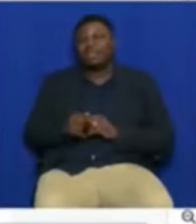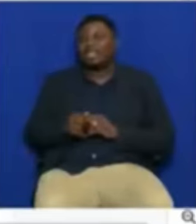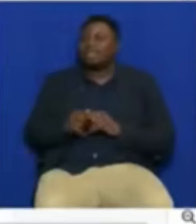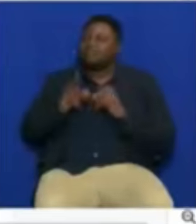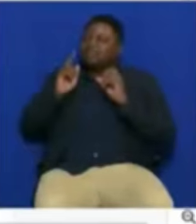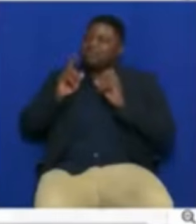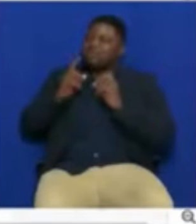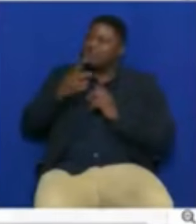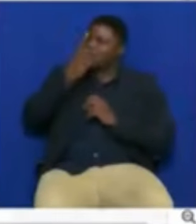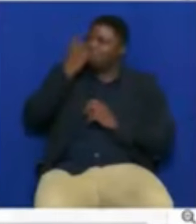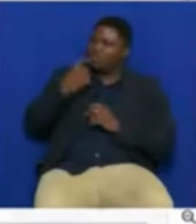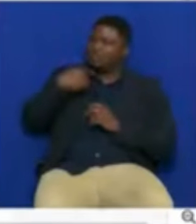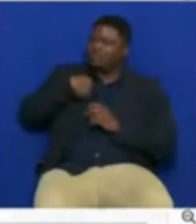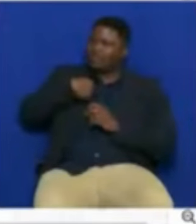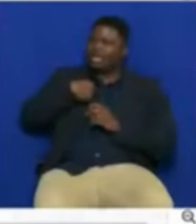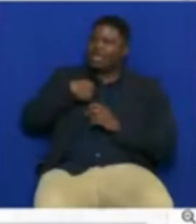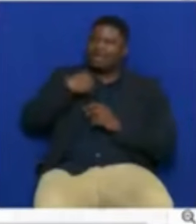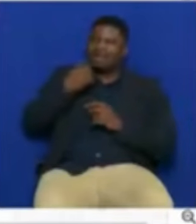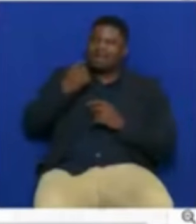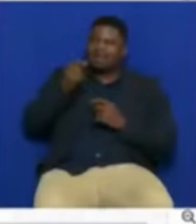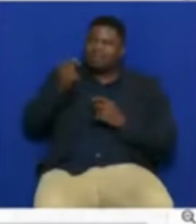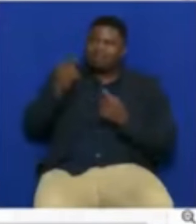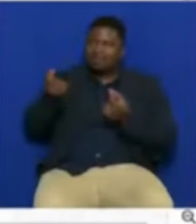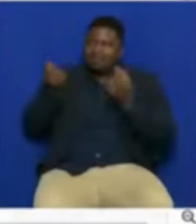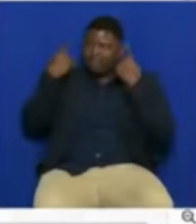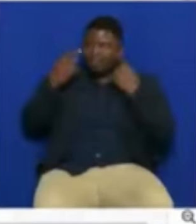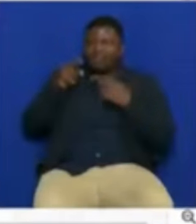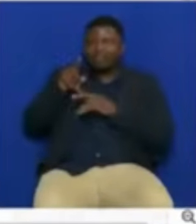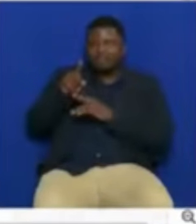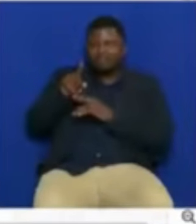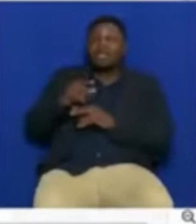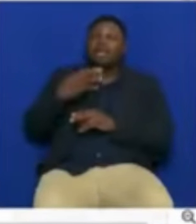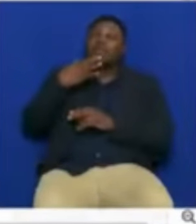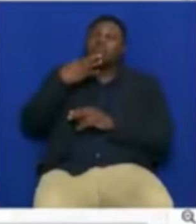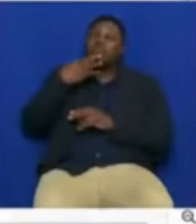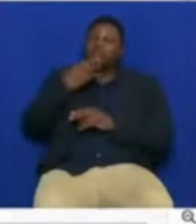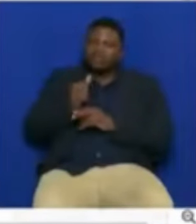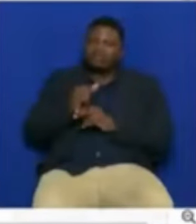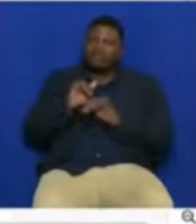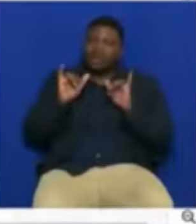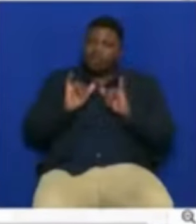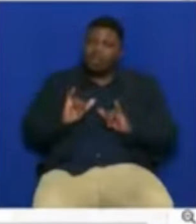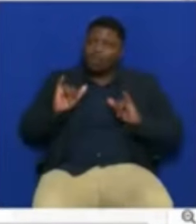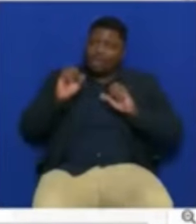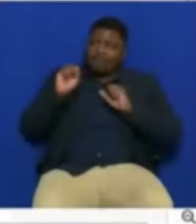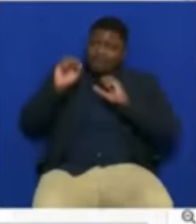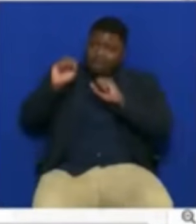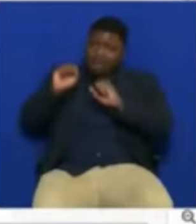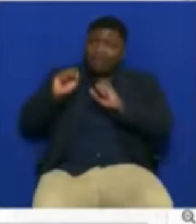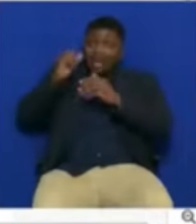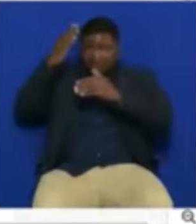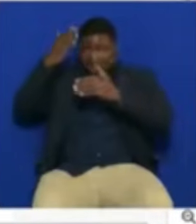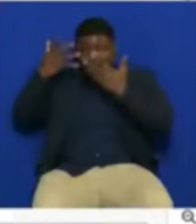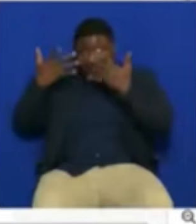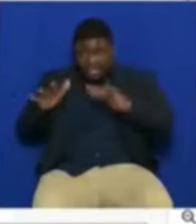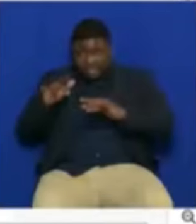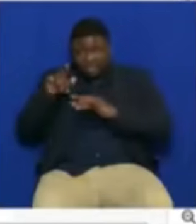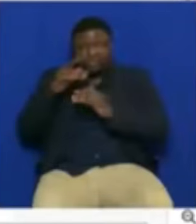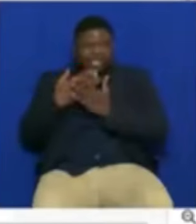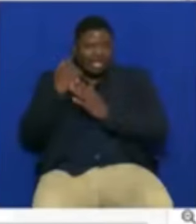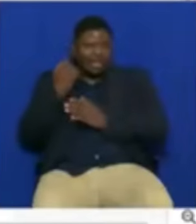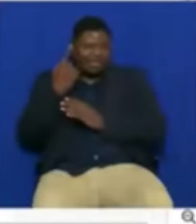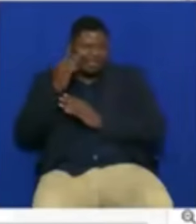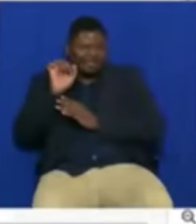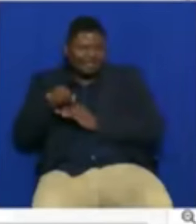me through until I get to the point, a point at the end. The first of all, as I said, yes, there's a Section